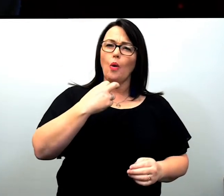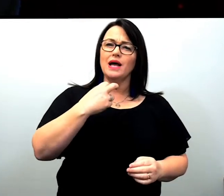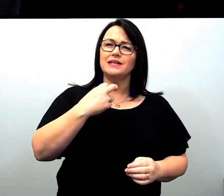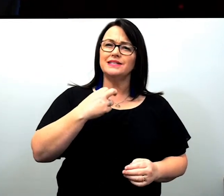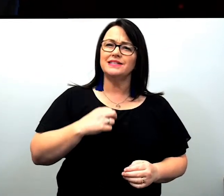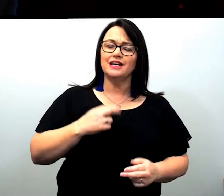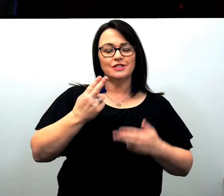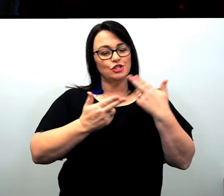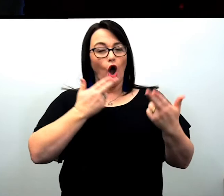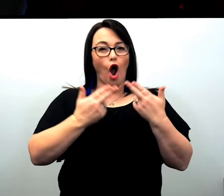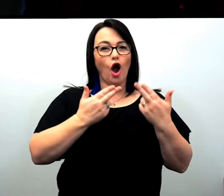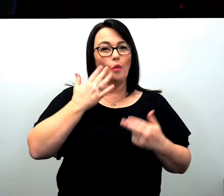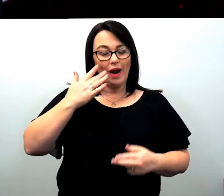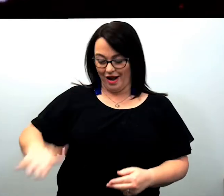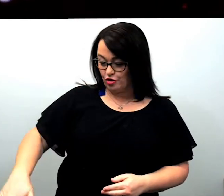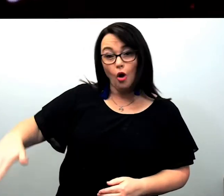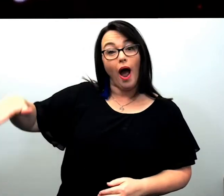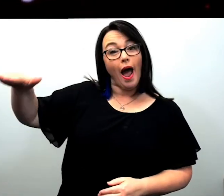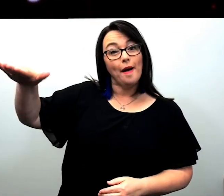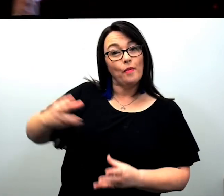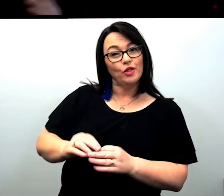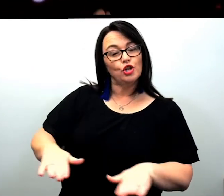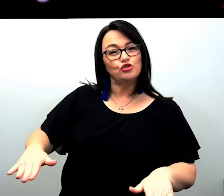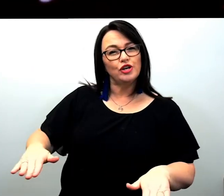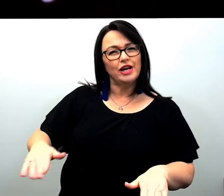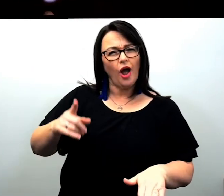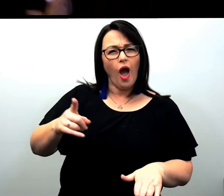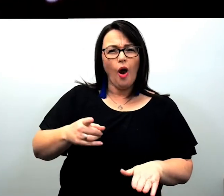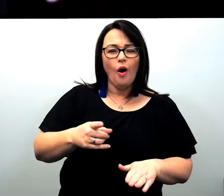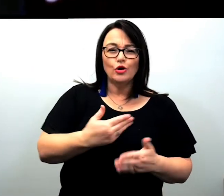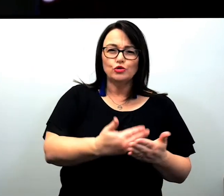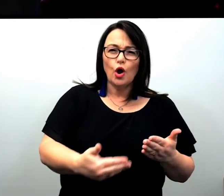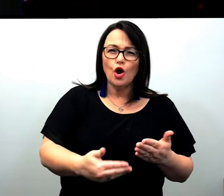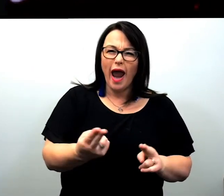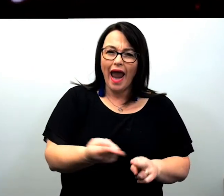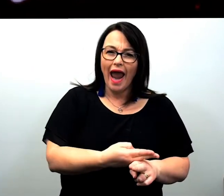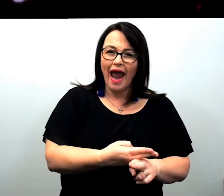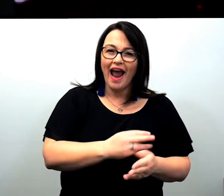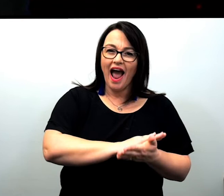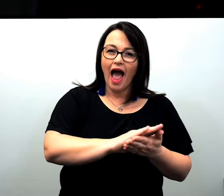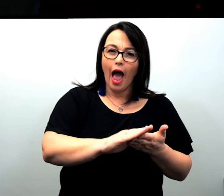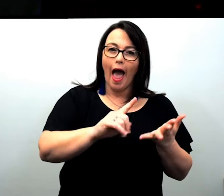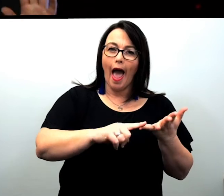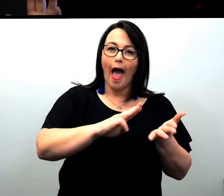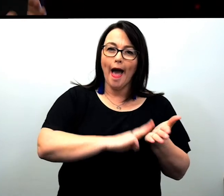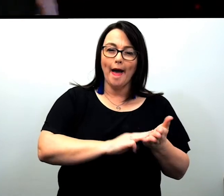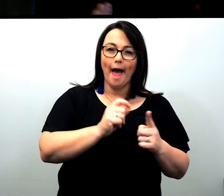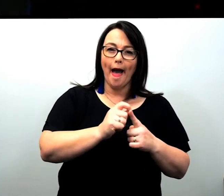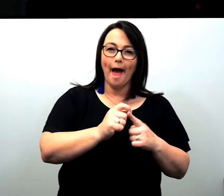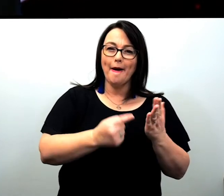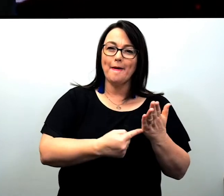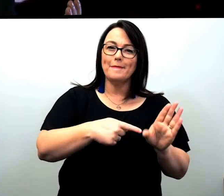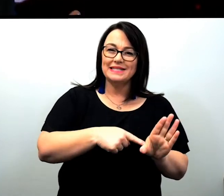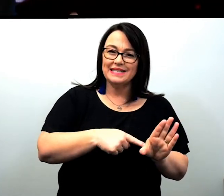about when we're growing up, and we learned, you know, Humpty Dumpty. No, the nursery rhyme, Humpty Dumpty. The Bible, not the Bible, the